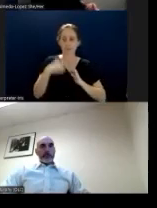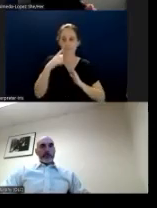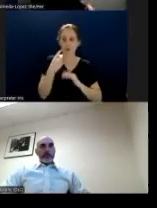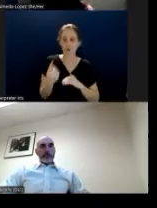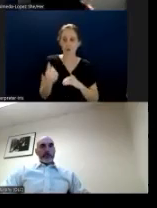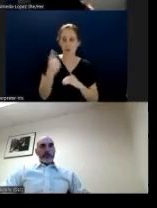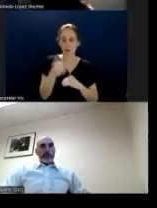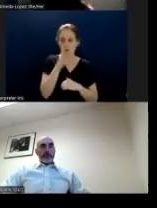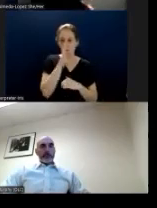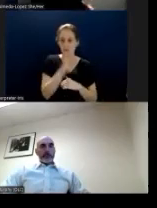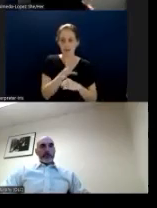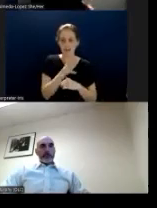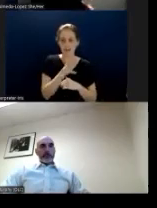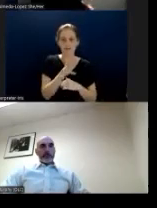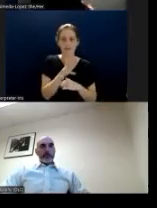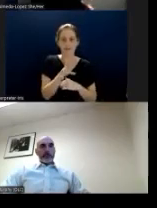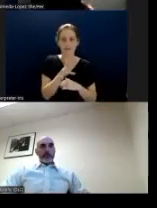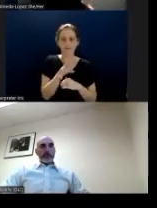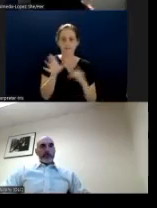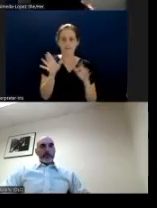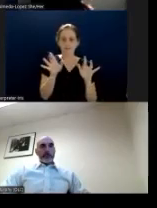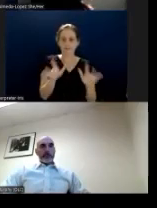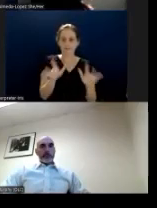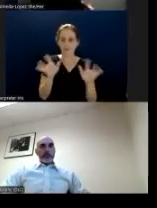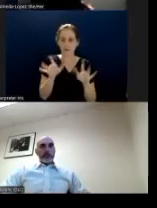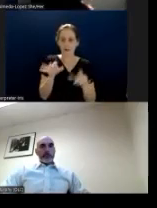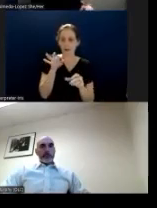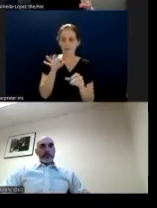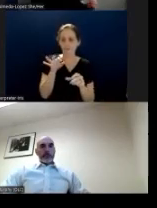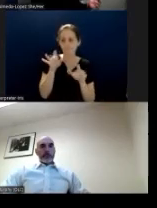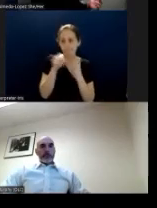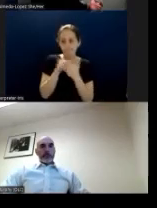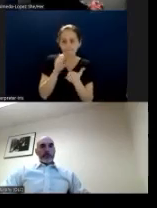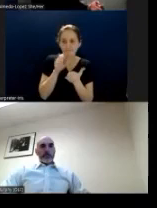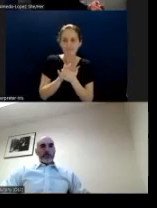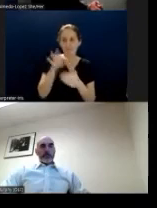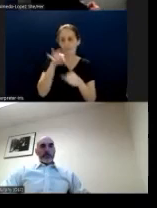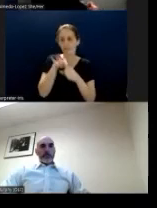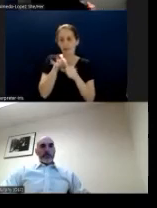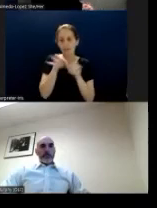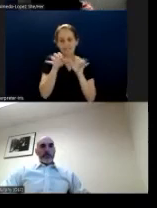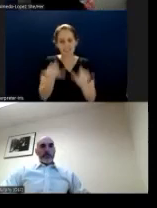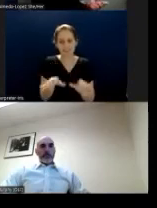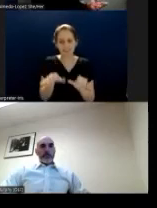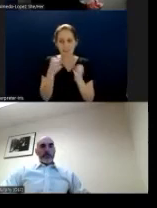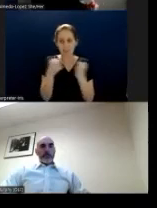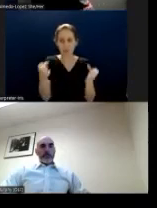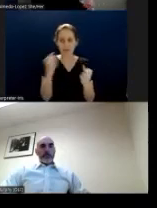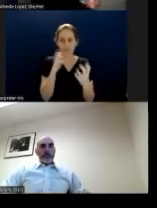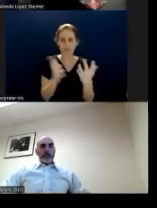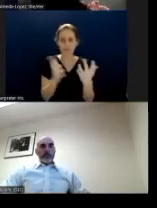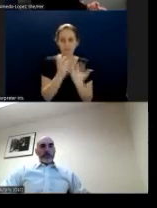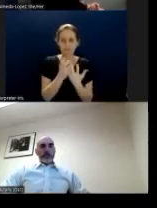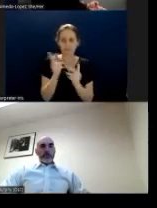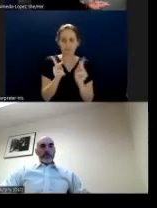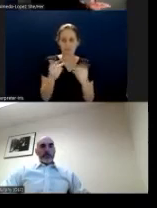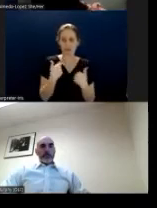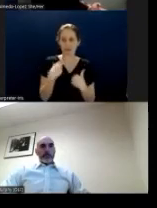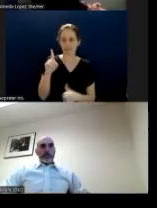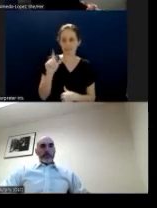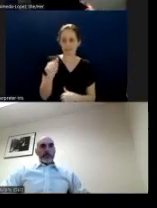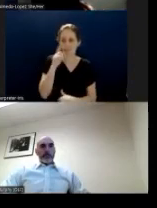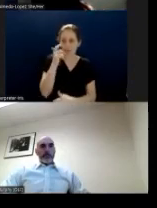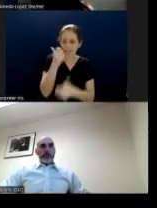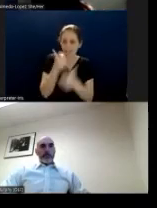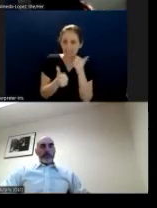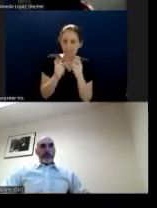one direct recording electronic voting system or other voting system equipped for individuals with disabilities at each polling